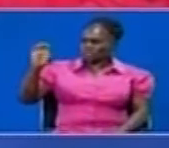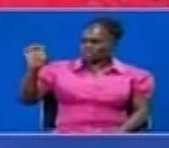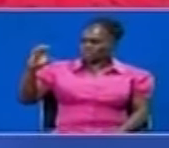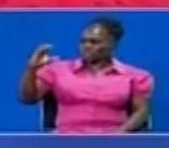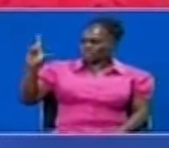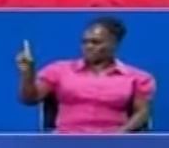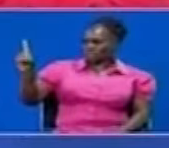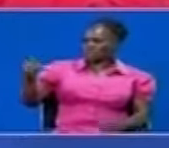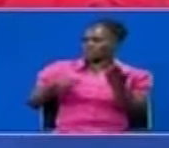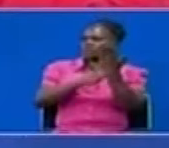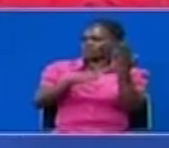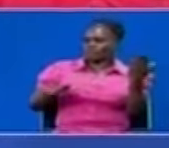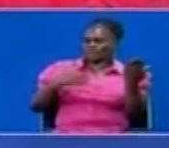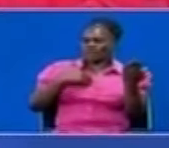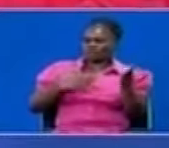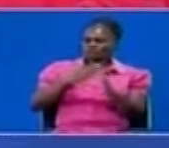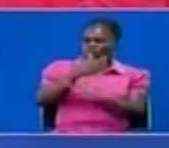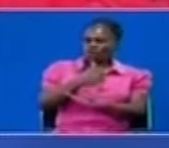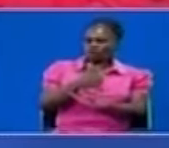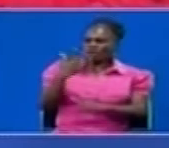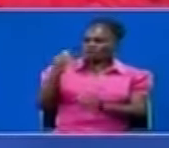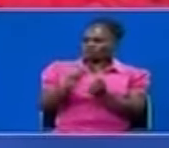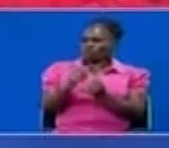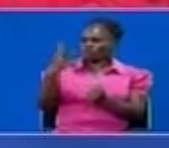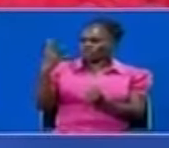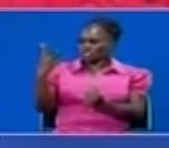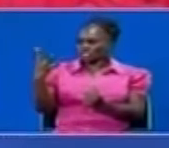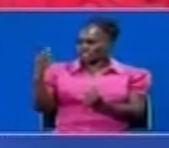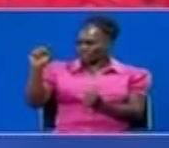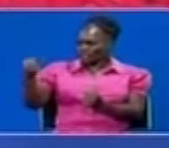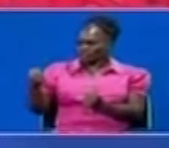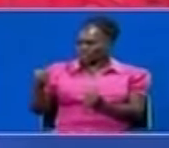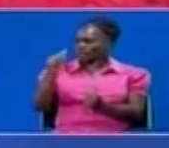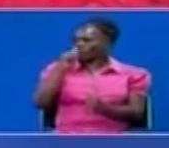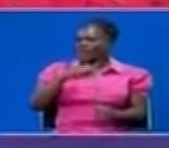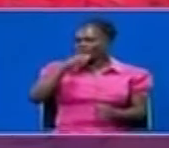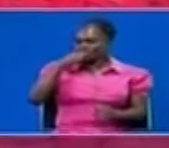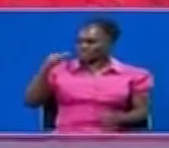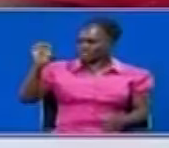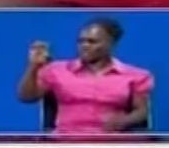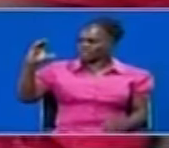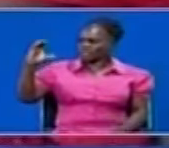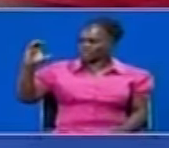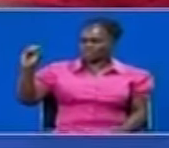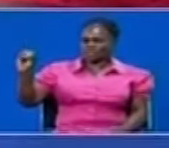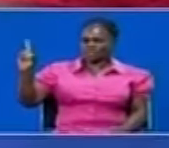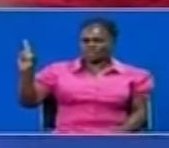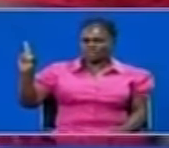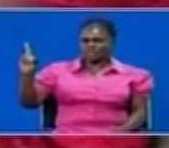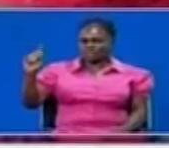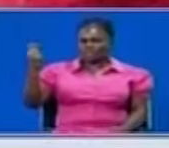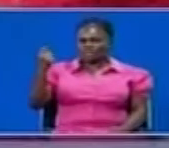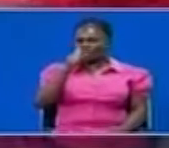popular. We have over 14,000 private ECD centers across the country, and they are very popular. The Kenya Private